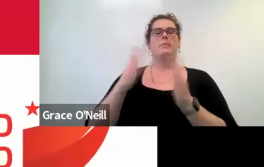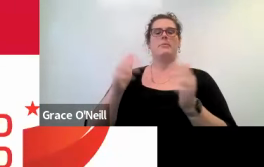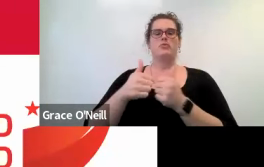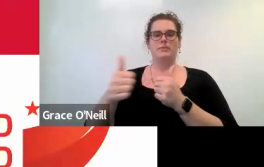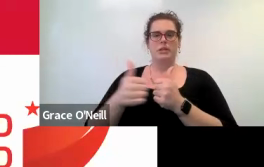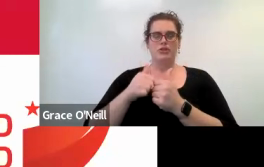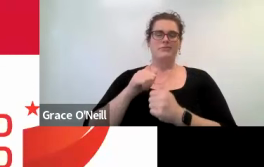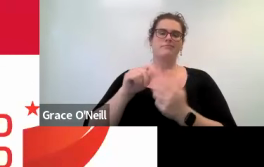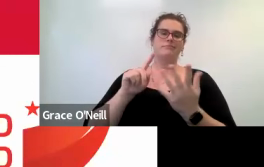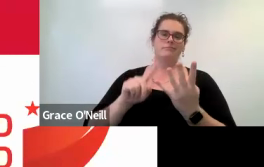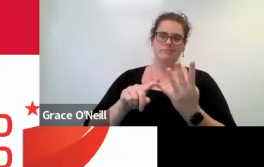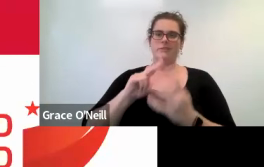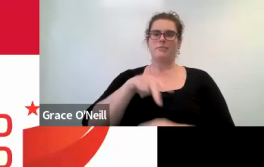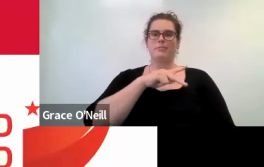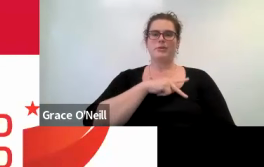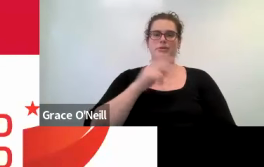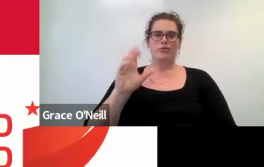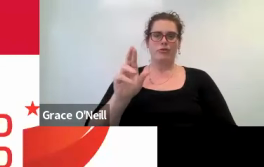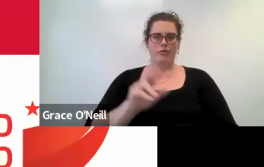Next slide, please.